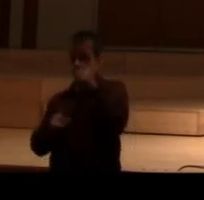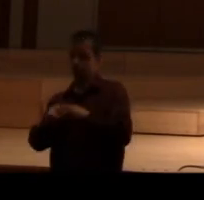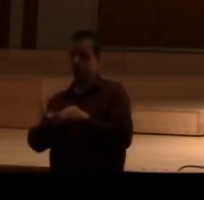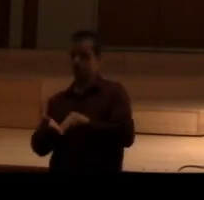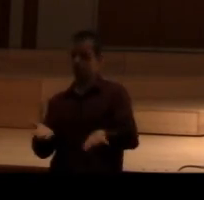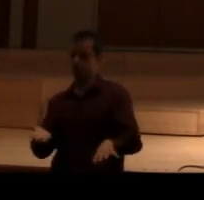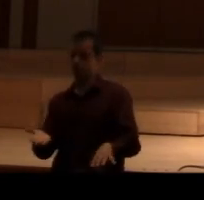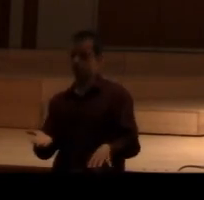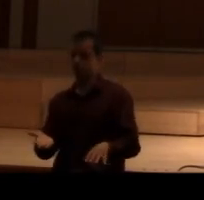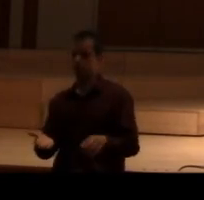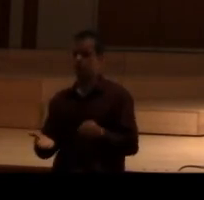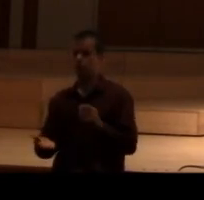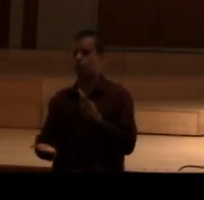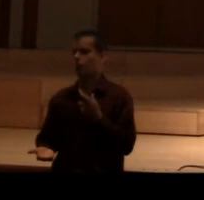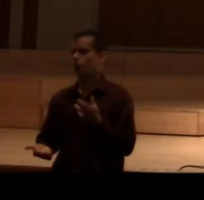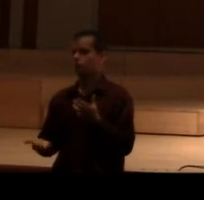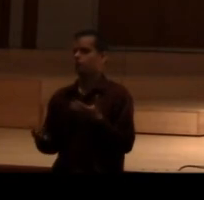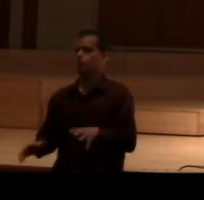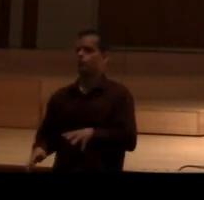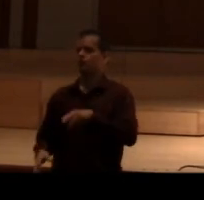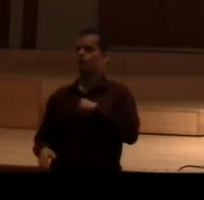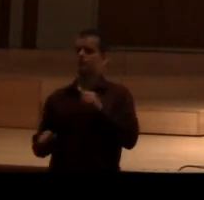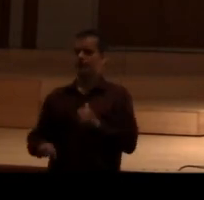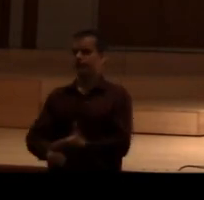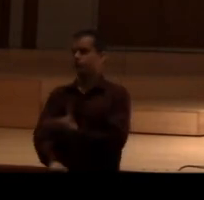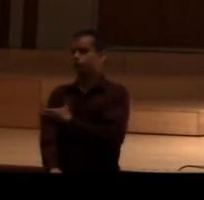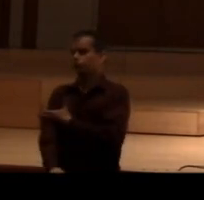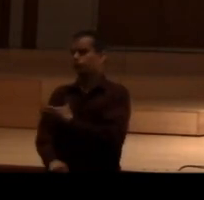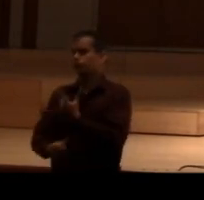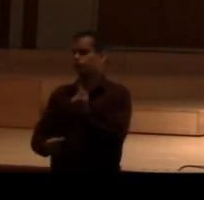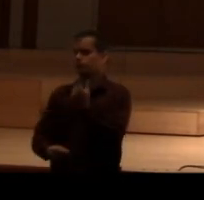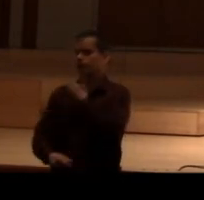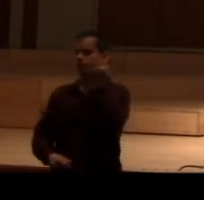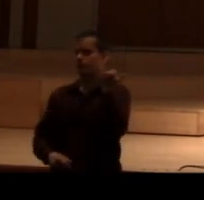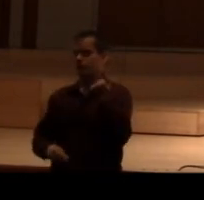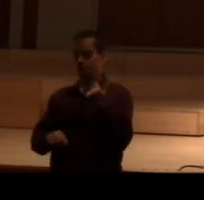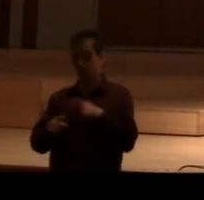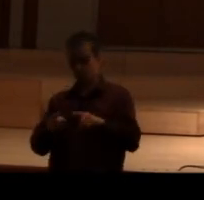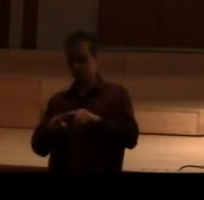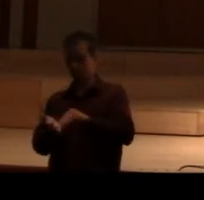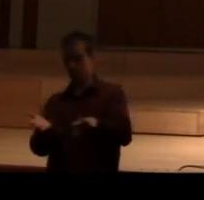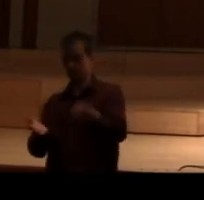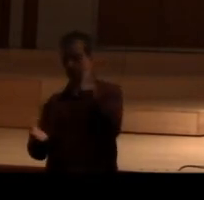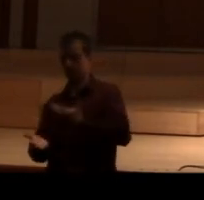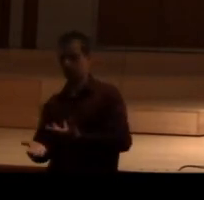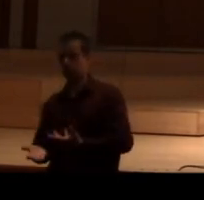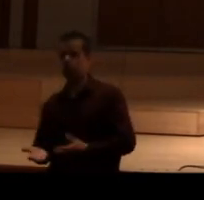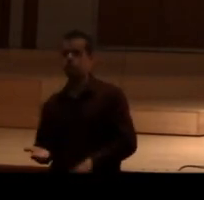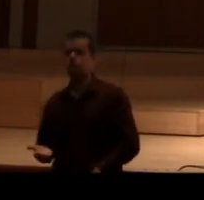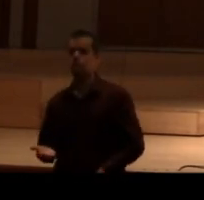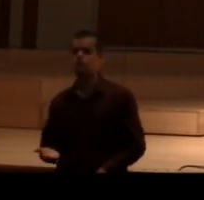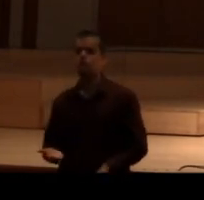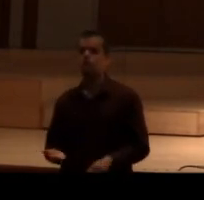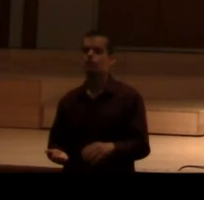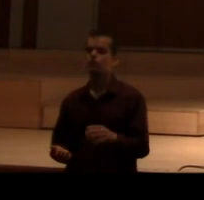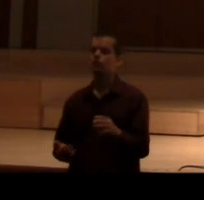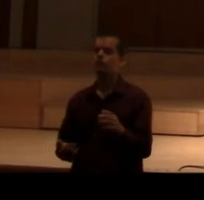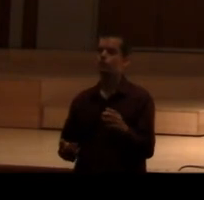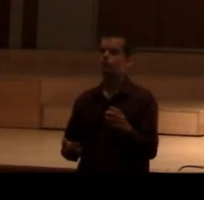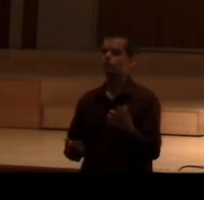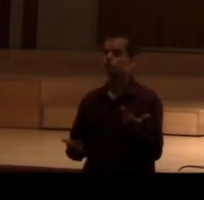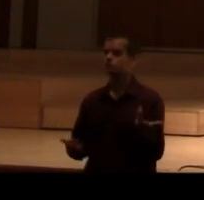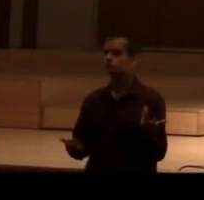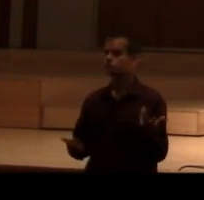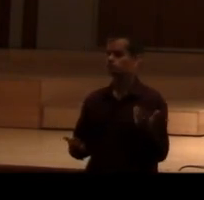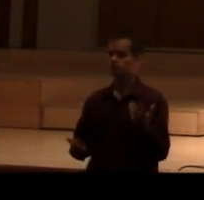maybe accept that they could do things better sometimes if a student tells them. Now, and whether it stems from the idea that teachers